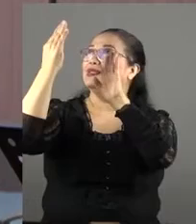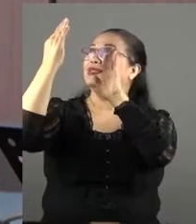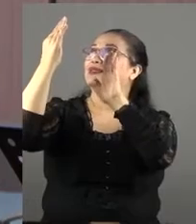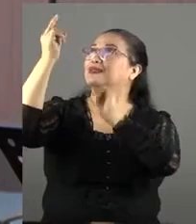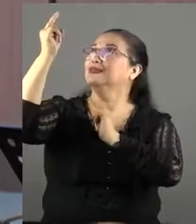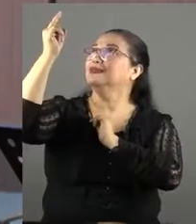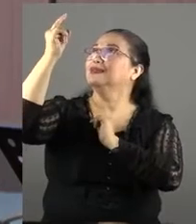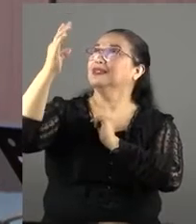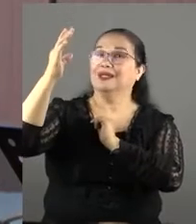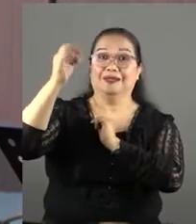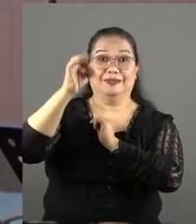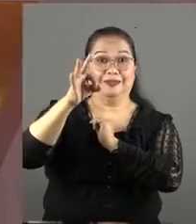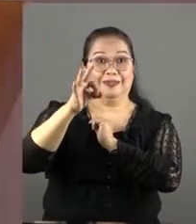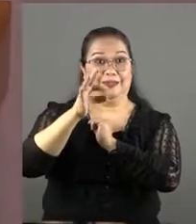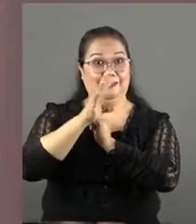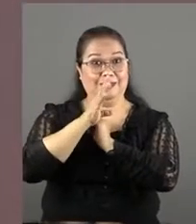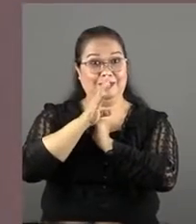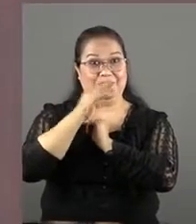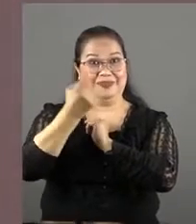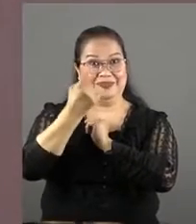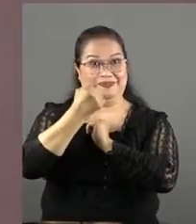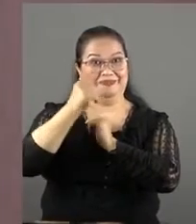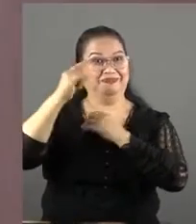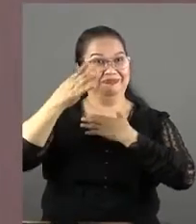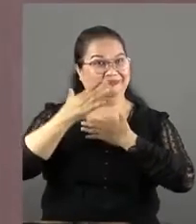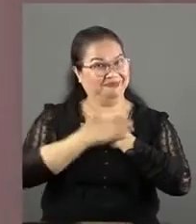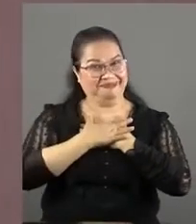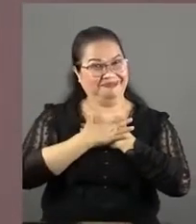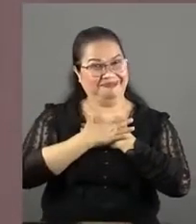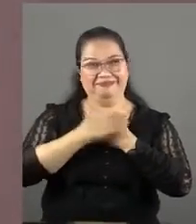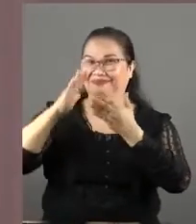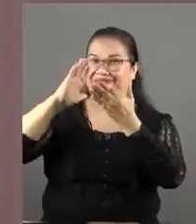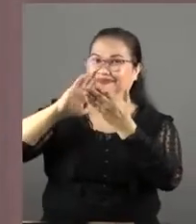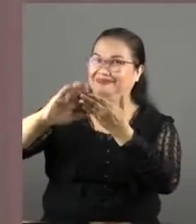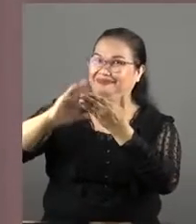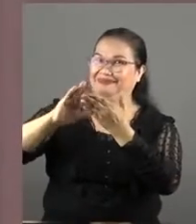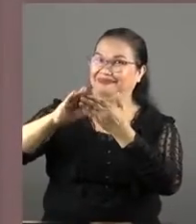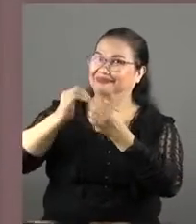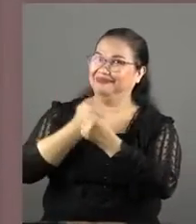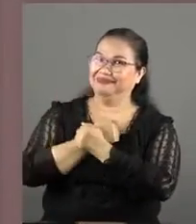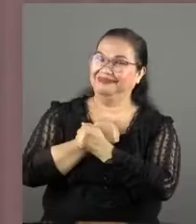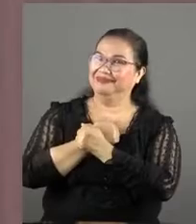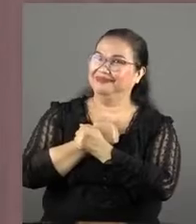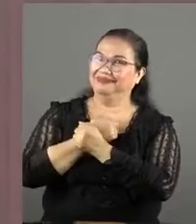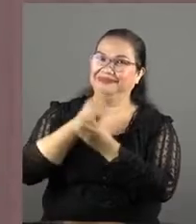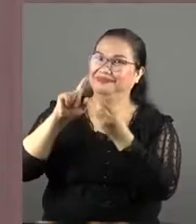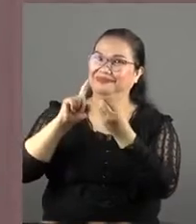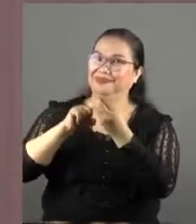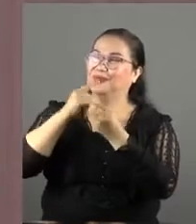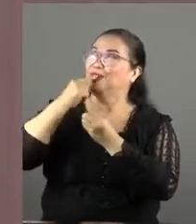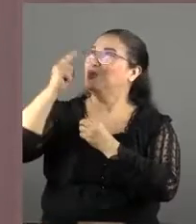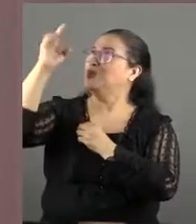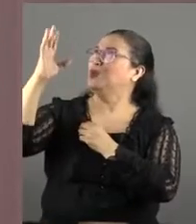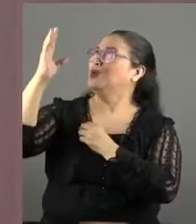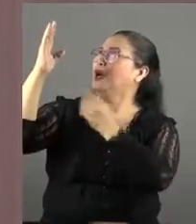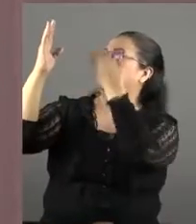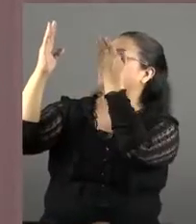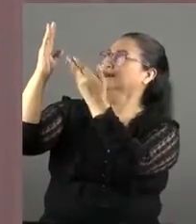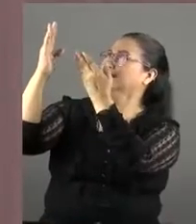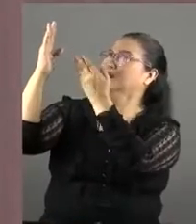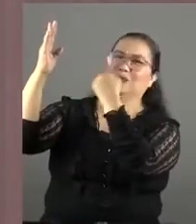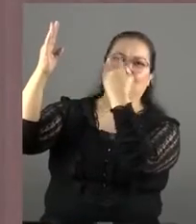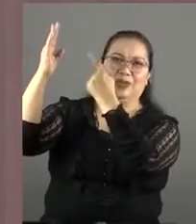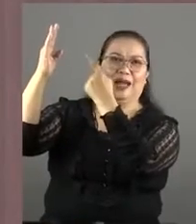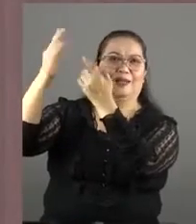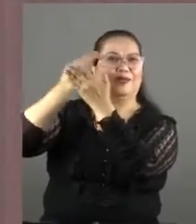Because if we speak only of grace and forgiveness and love, but we don't talk about Who is God? God is